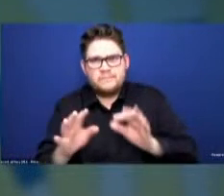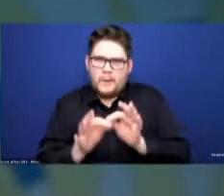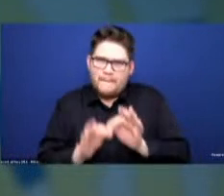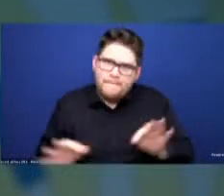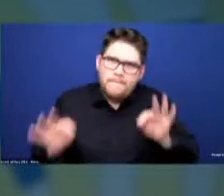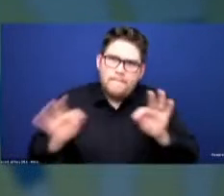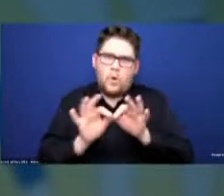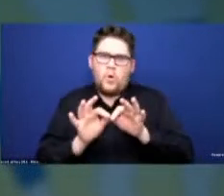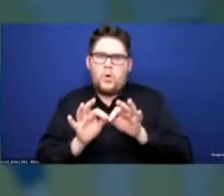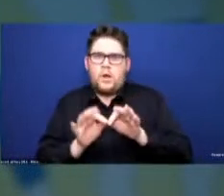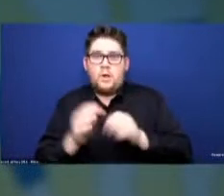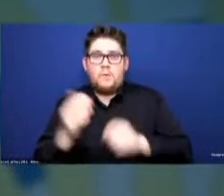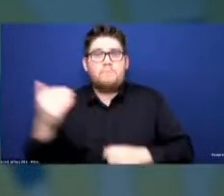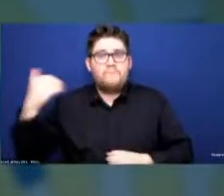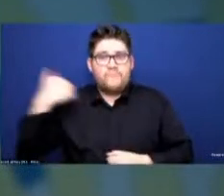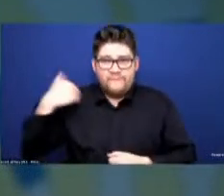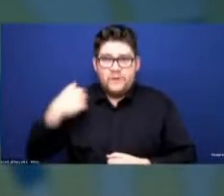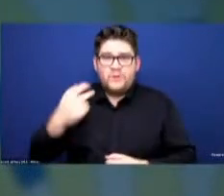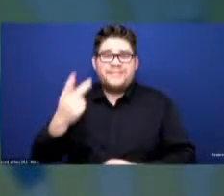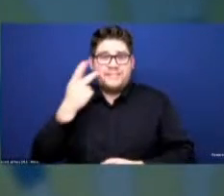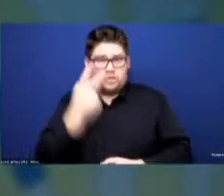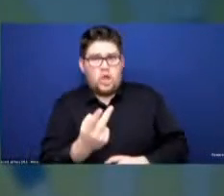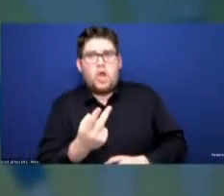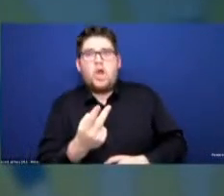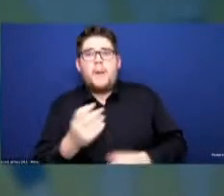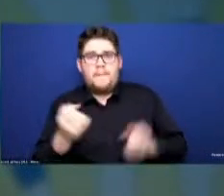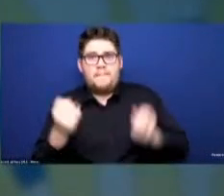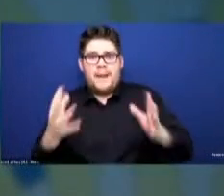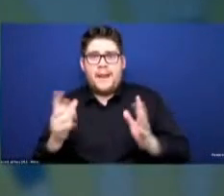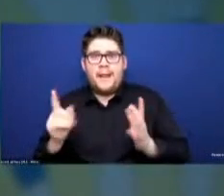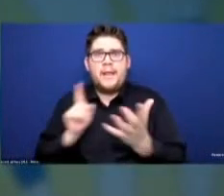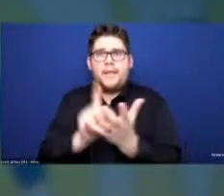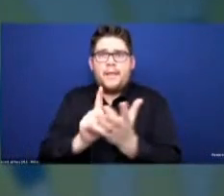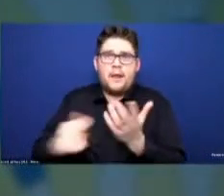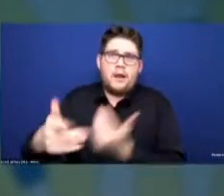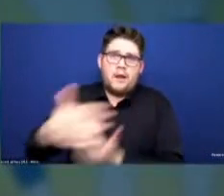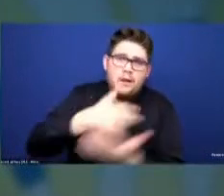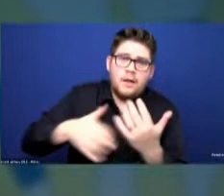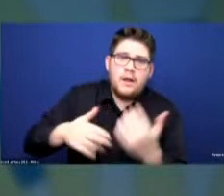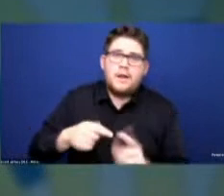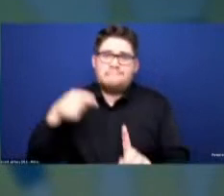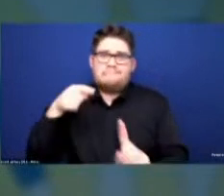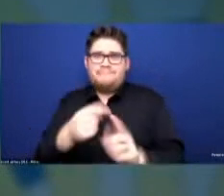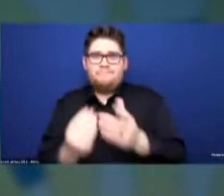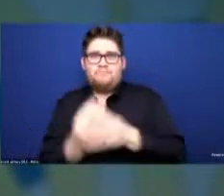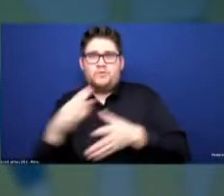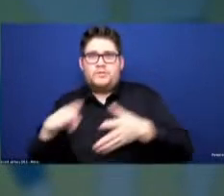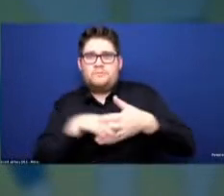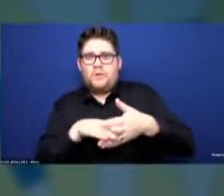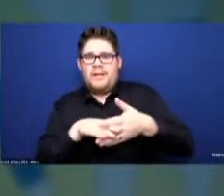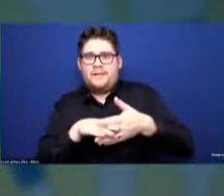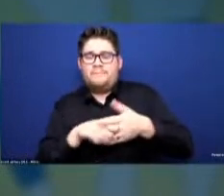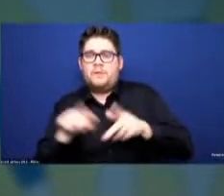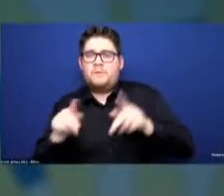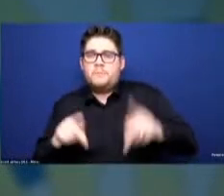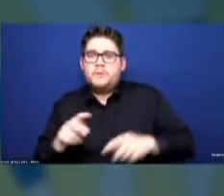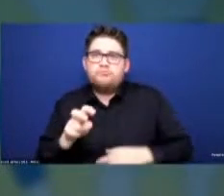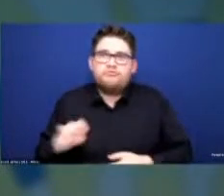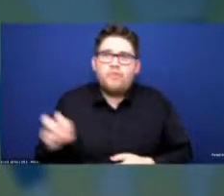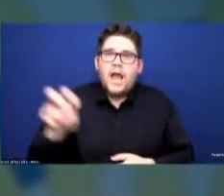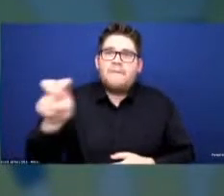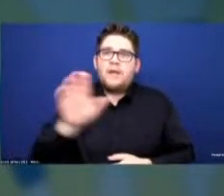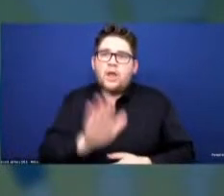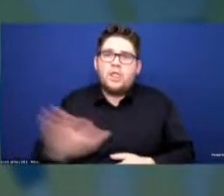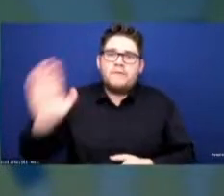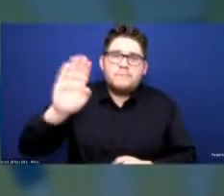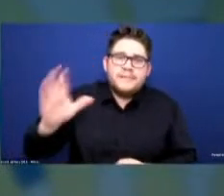and social gatherings over the period, particularly of the spring break, that led to rapid rise in transmission. That